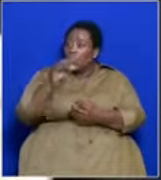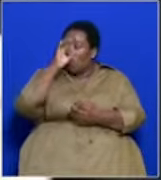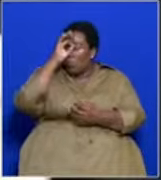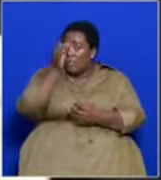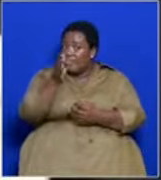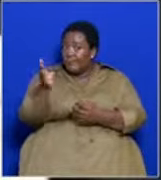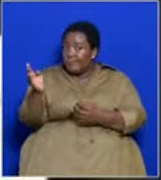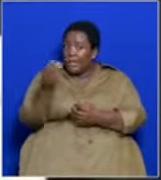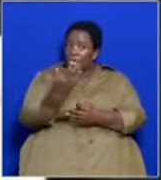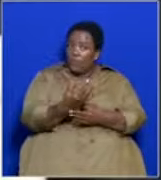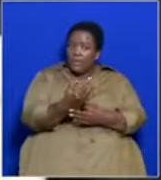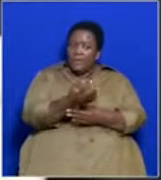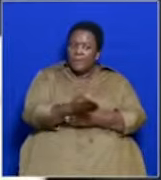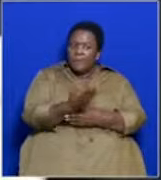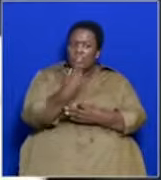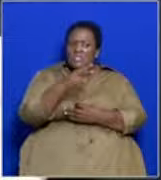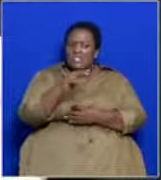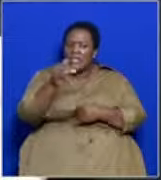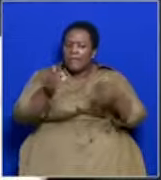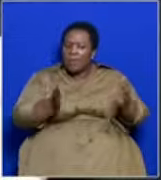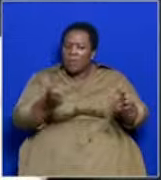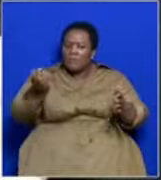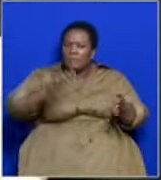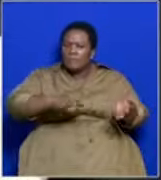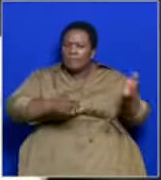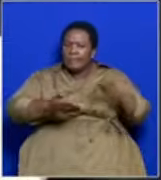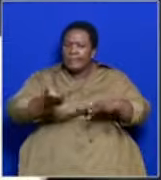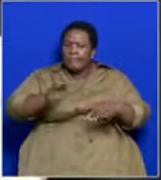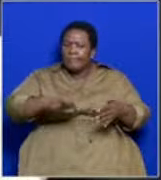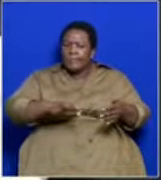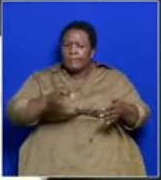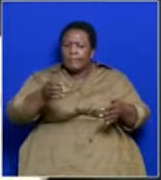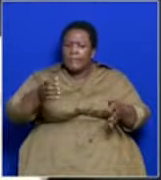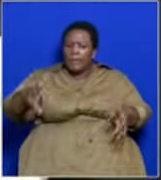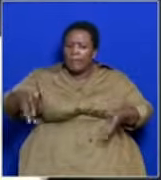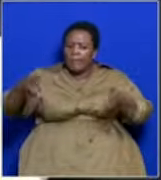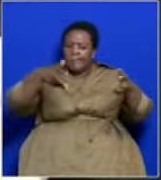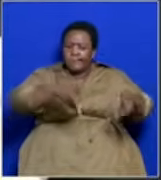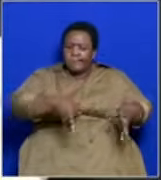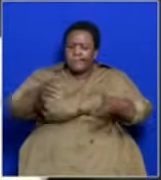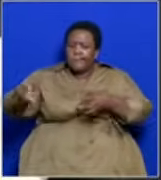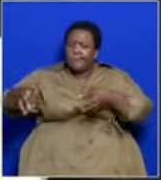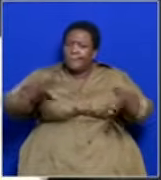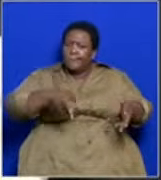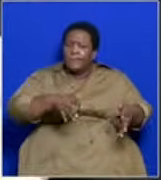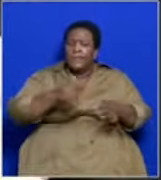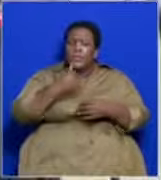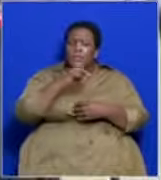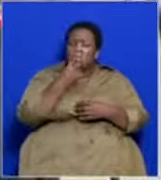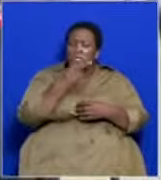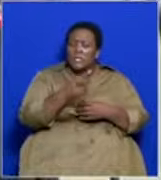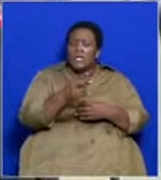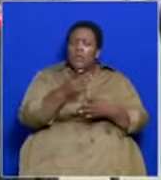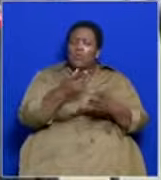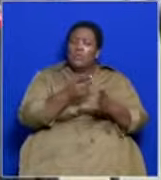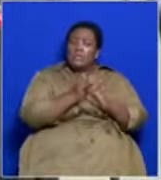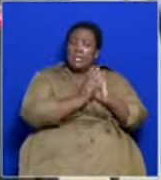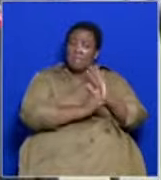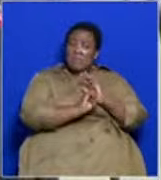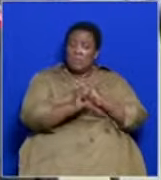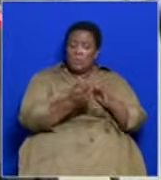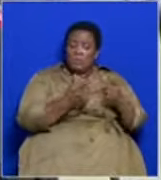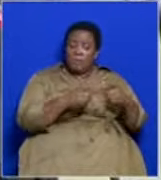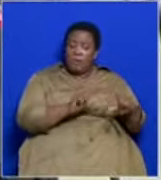and I think you tell us in the statement, in your statement at paragraph 52, that